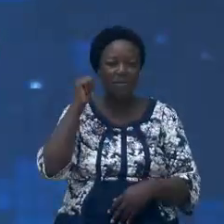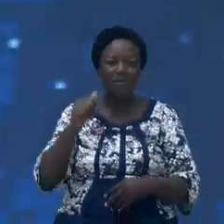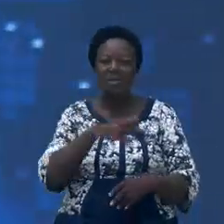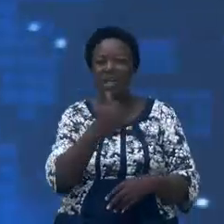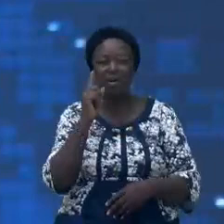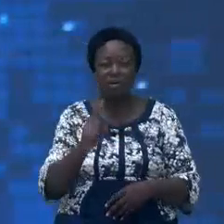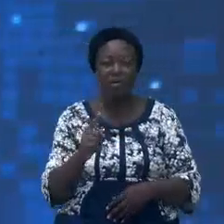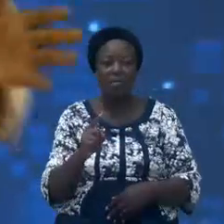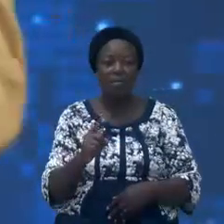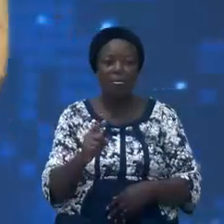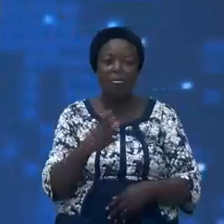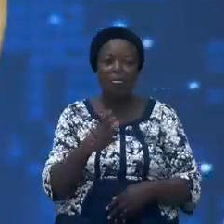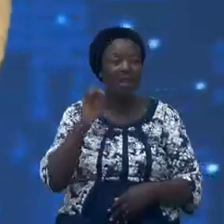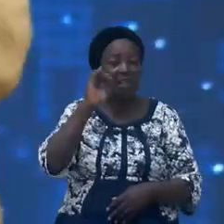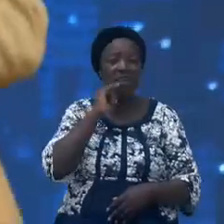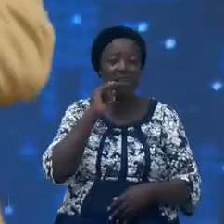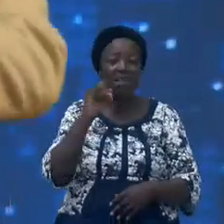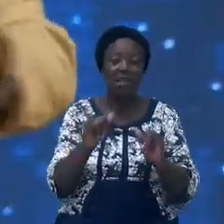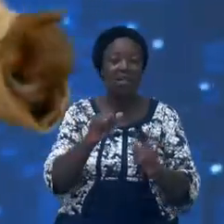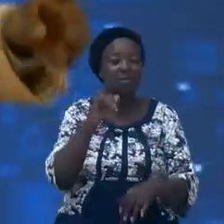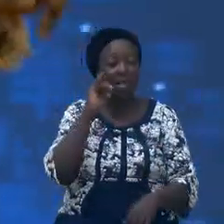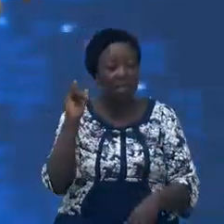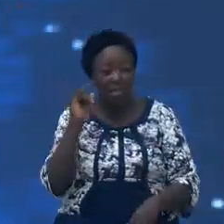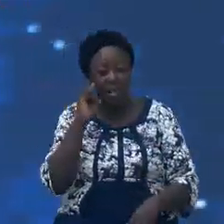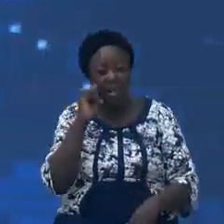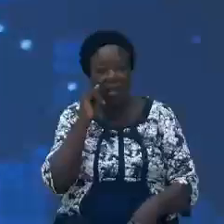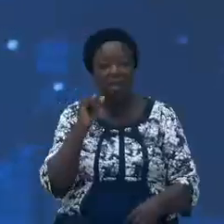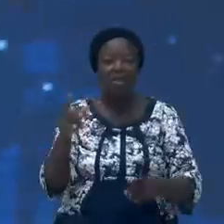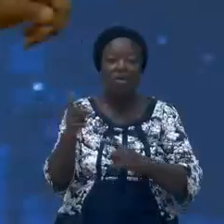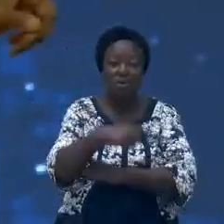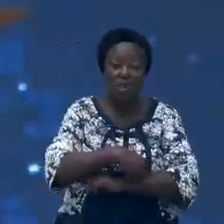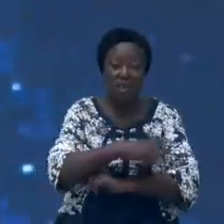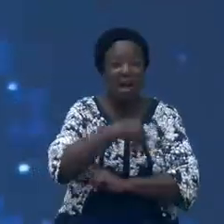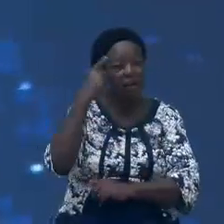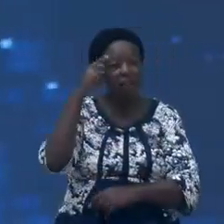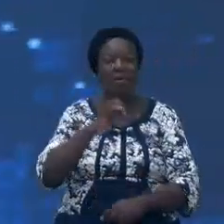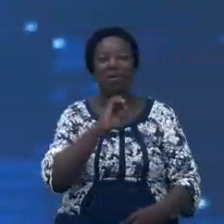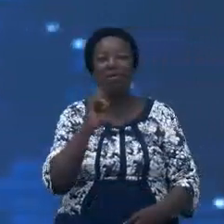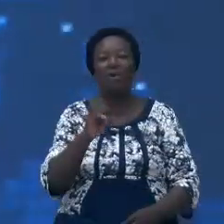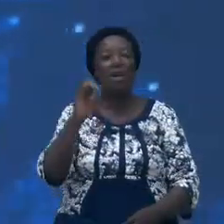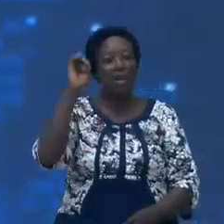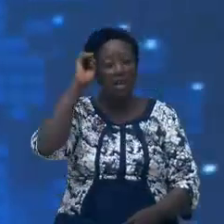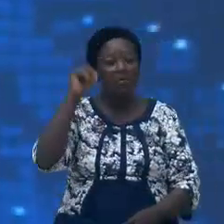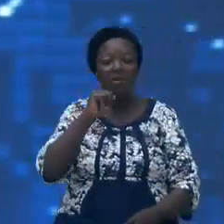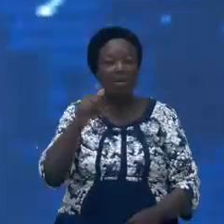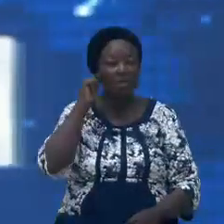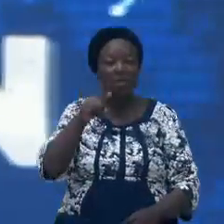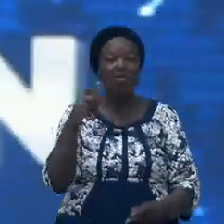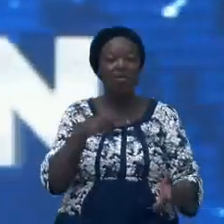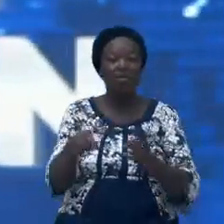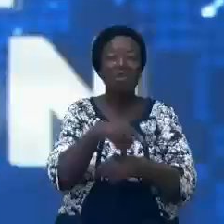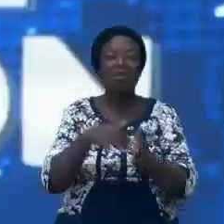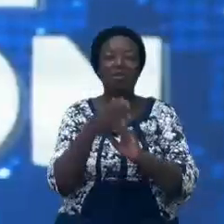worst of cases, he rejected no one. And it's the same yesterday and today